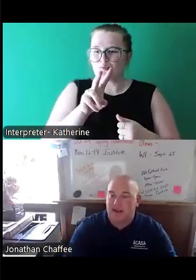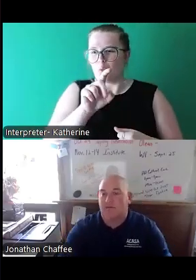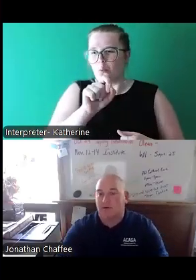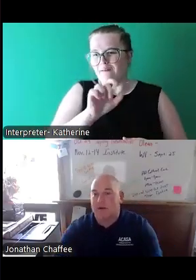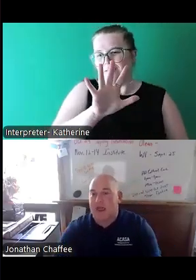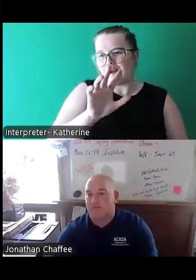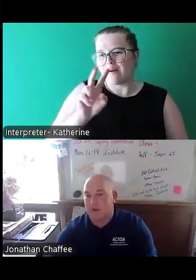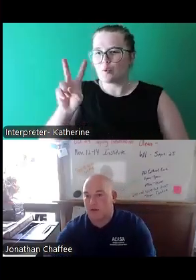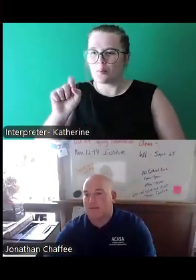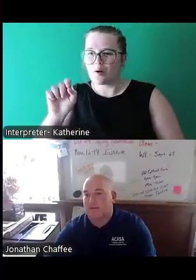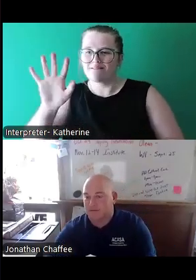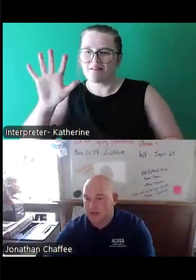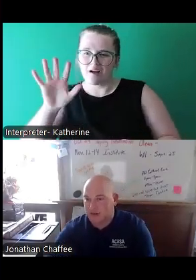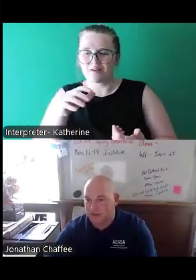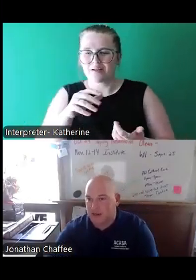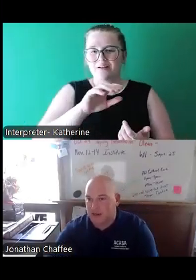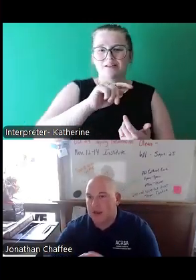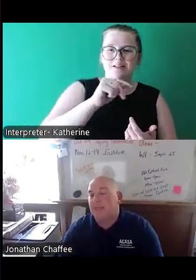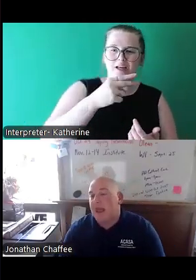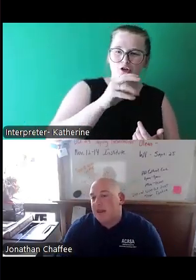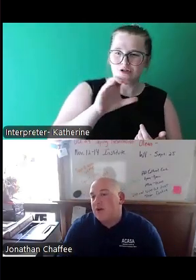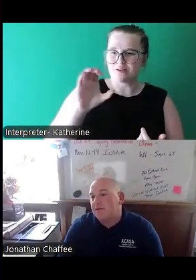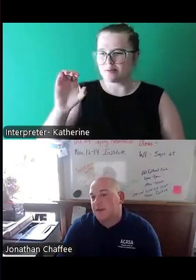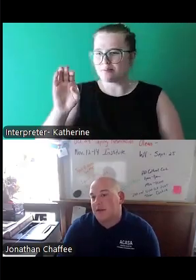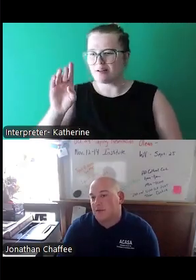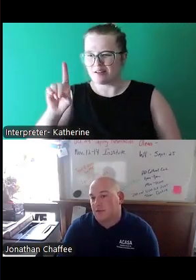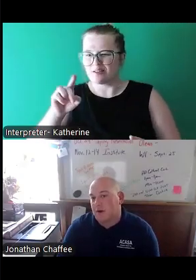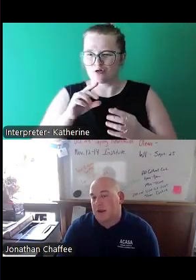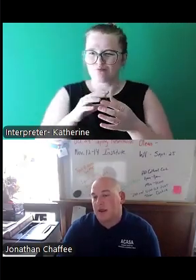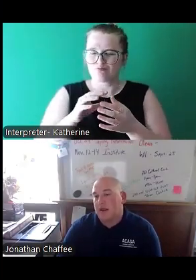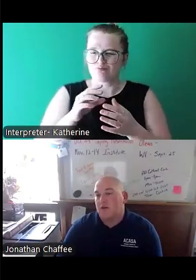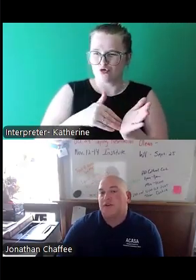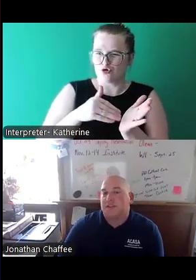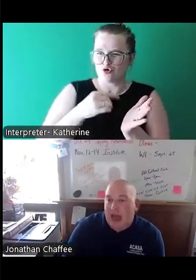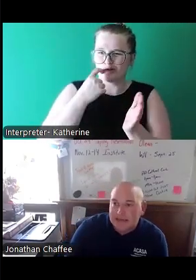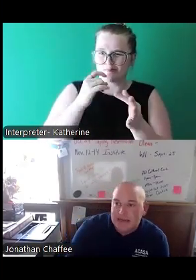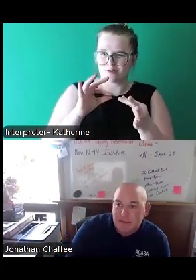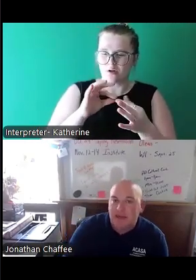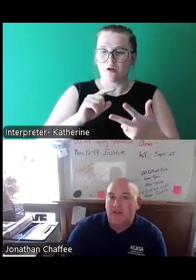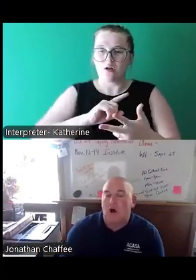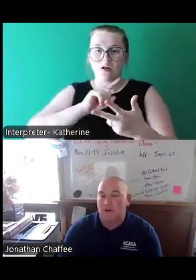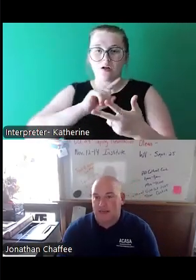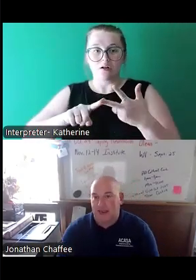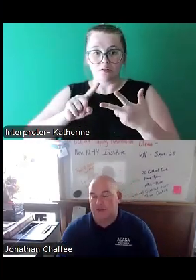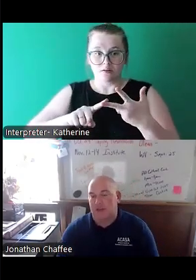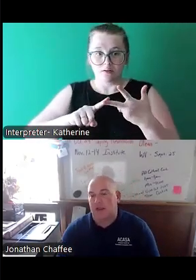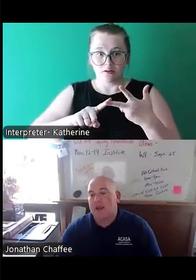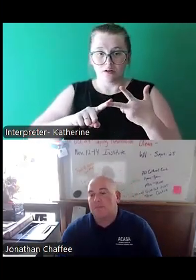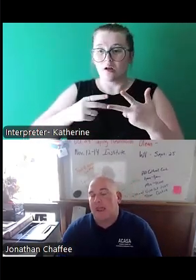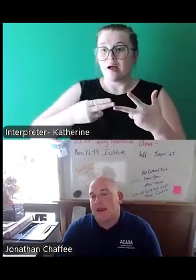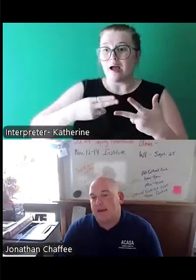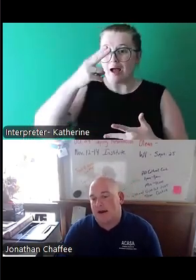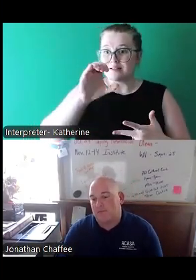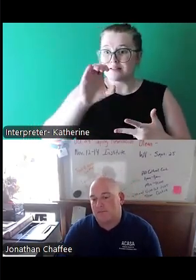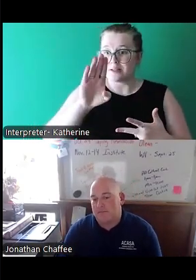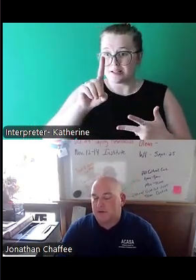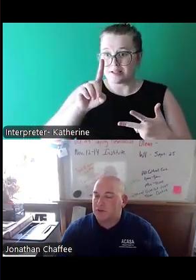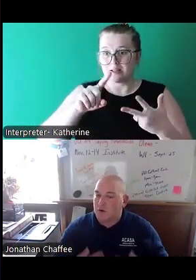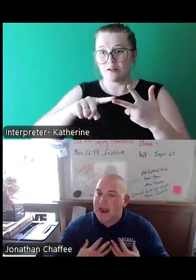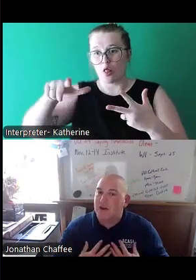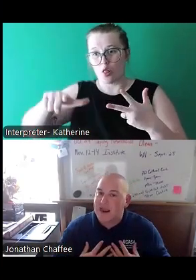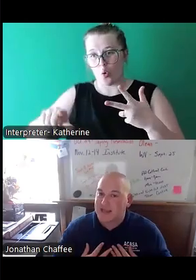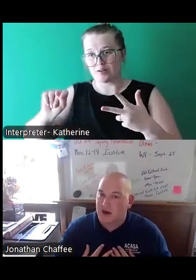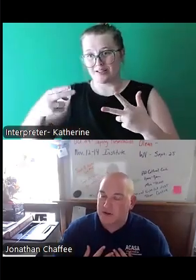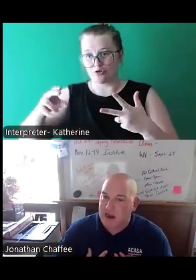CBD with 2.5 milligrams of THC. And then you have type 3, which is high CBD, low THC. And so